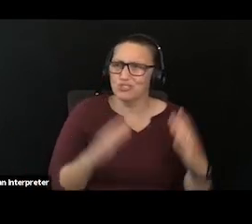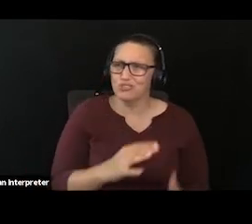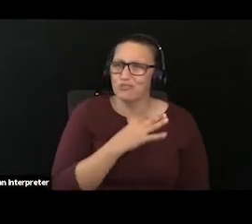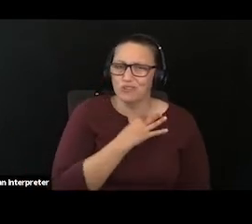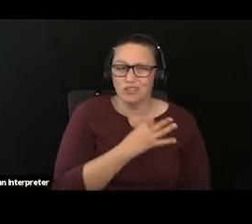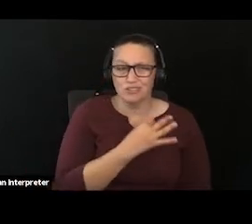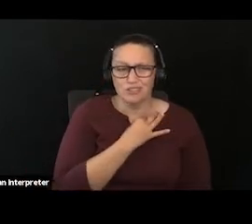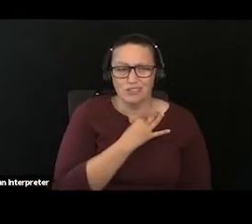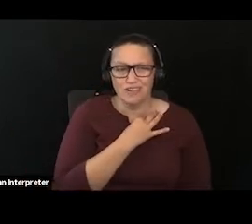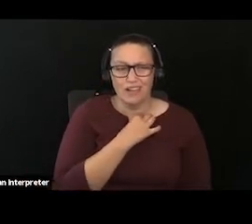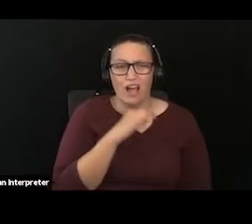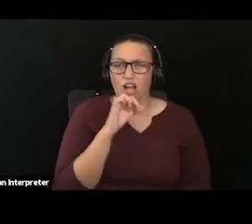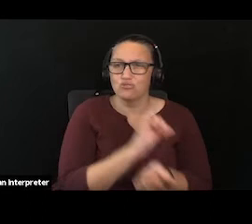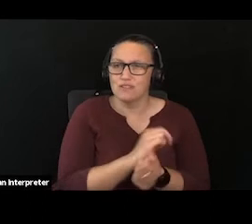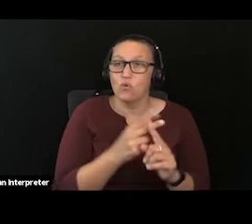on OAT.